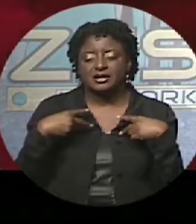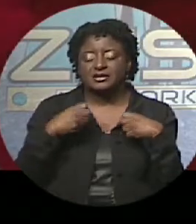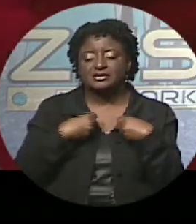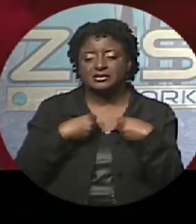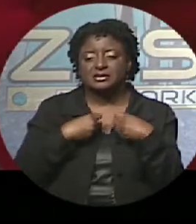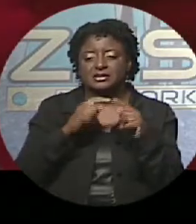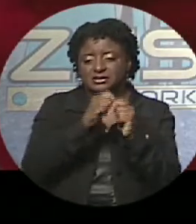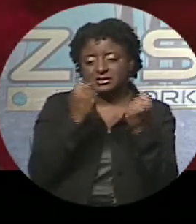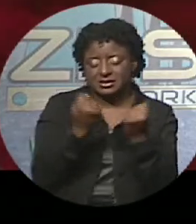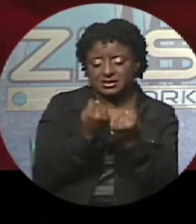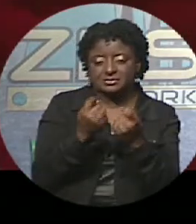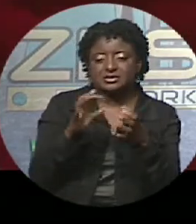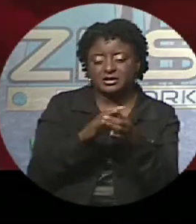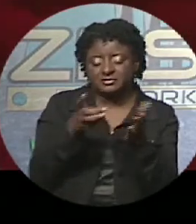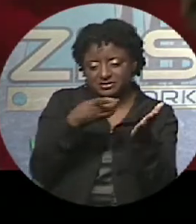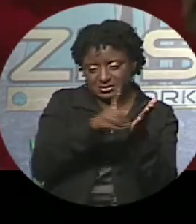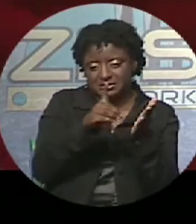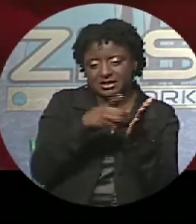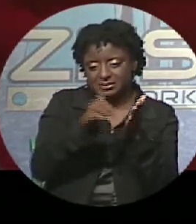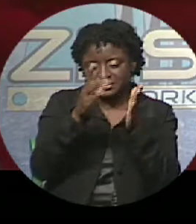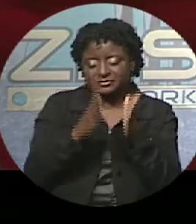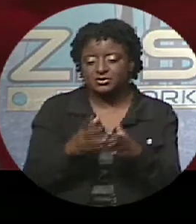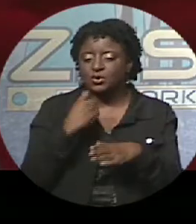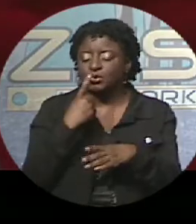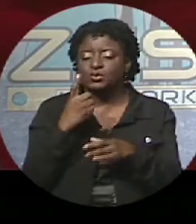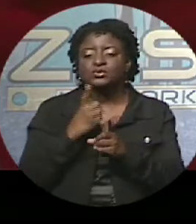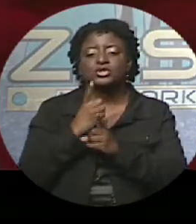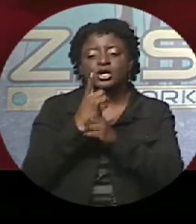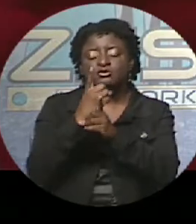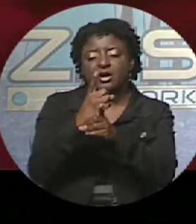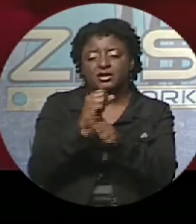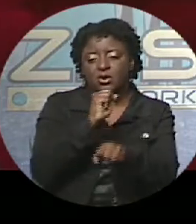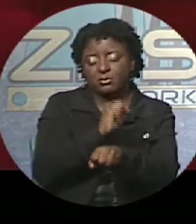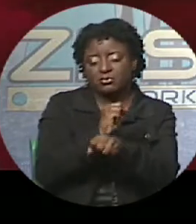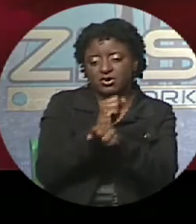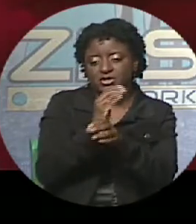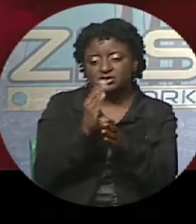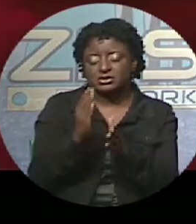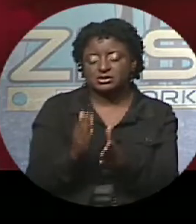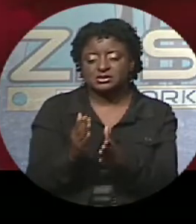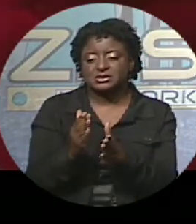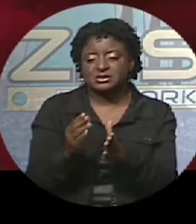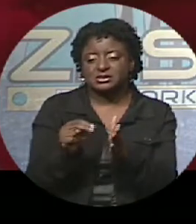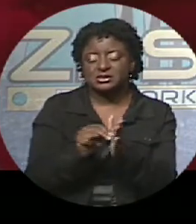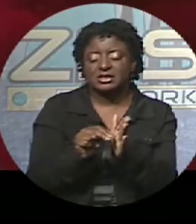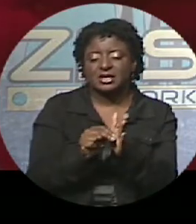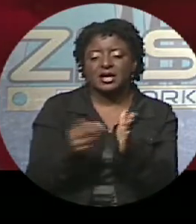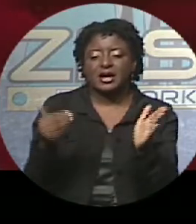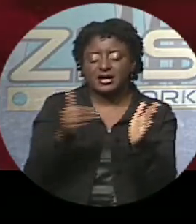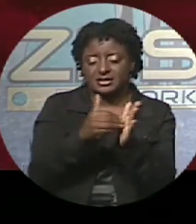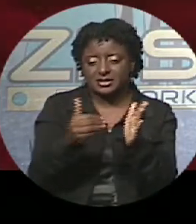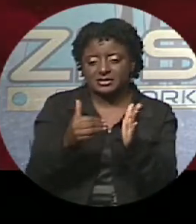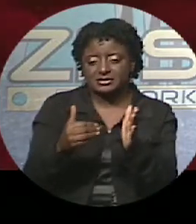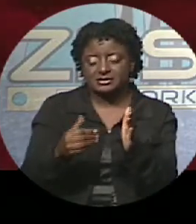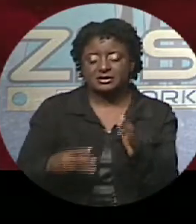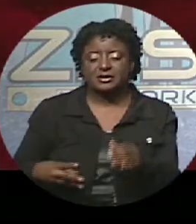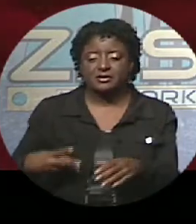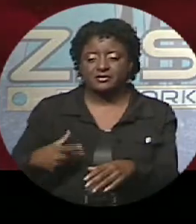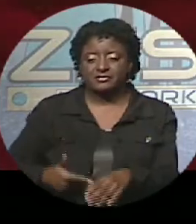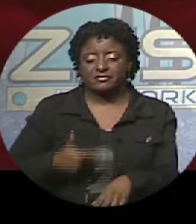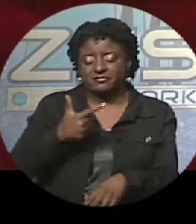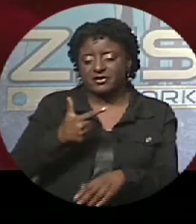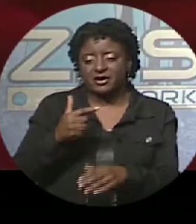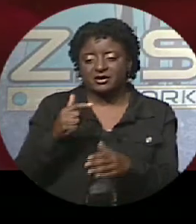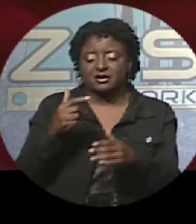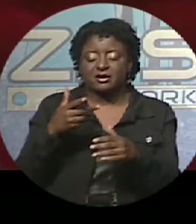Tracing and Investigative Unit who direct operations against firearms traffickers and persons suspected of being in possession of illegal firearms